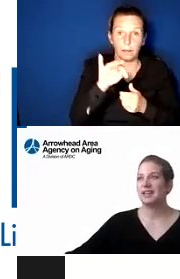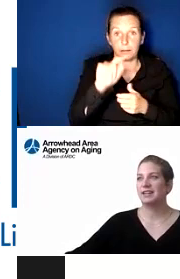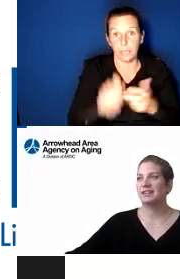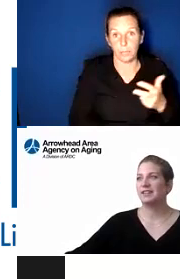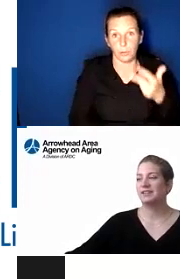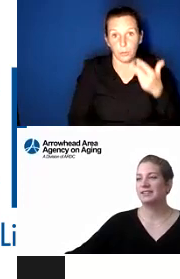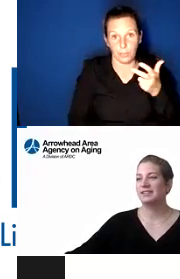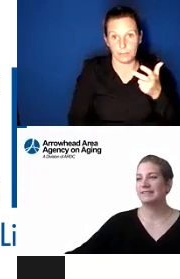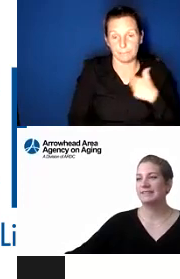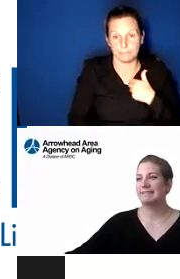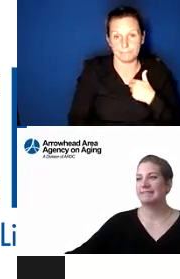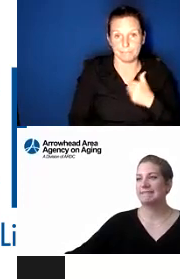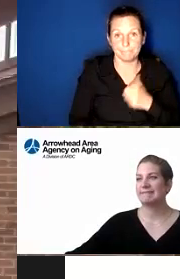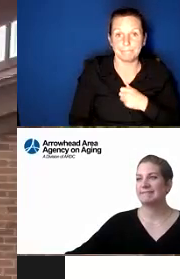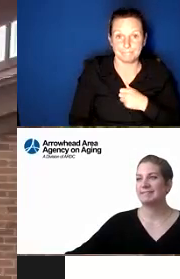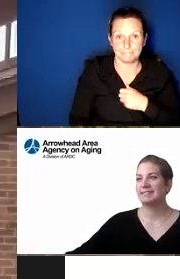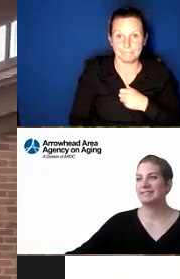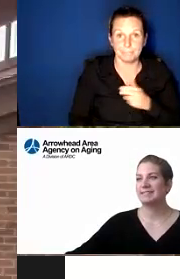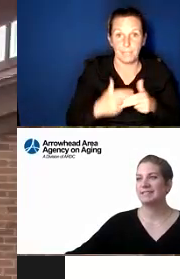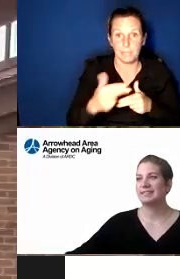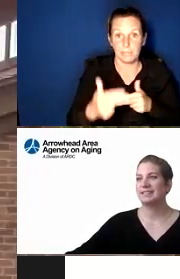Next slide.